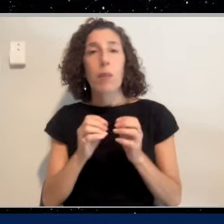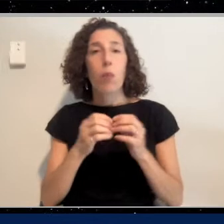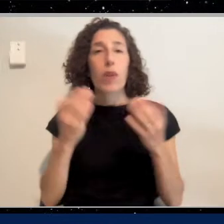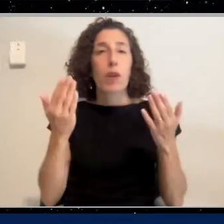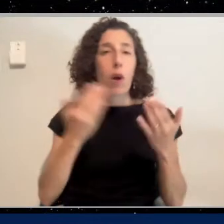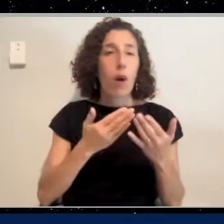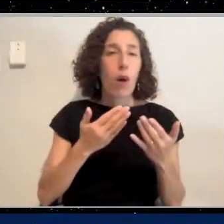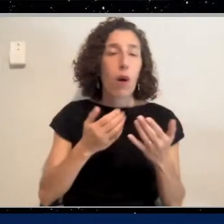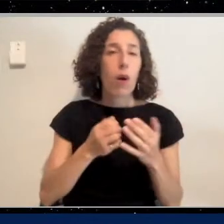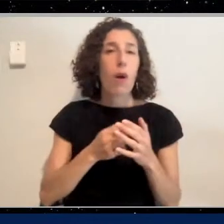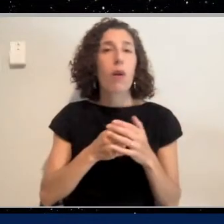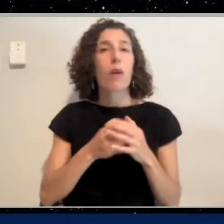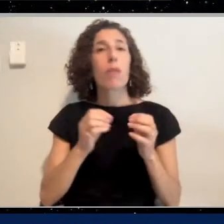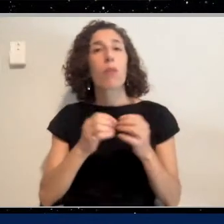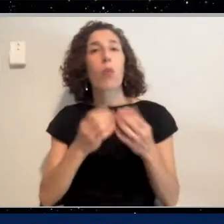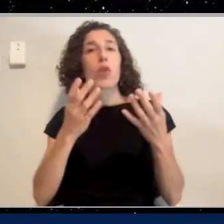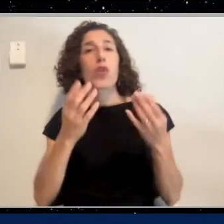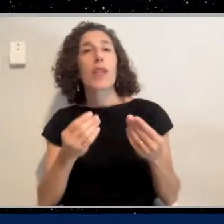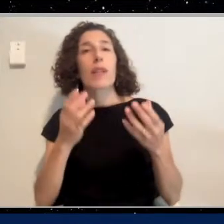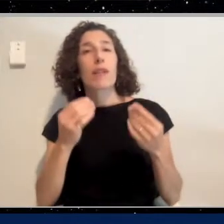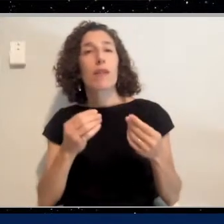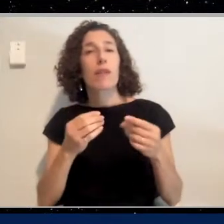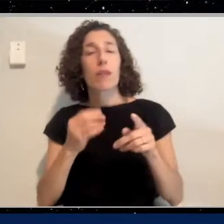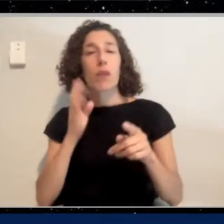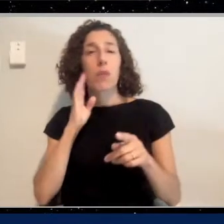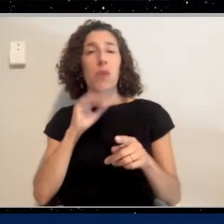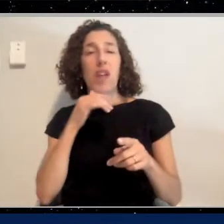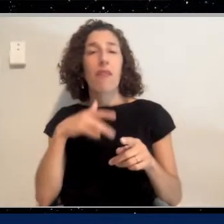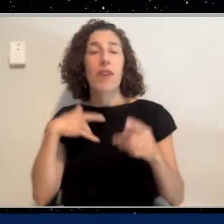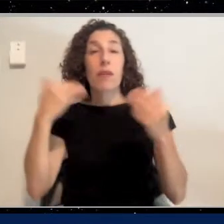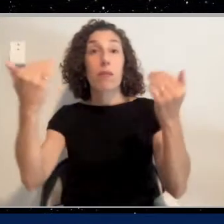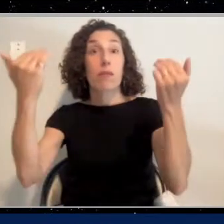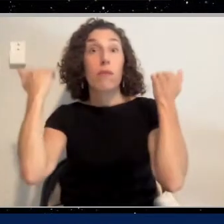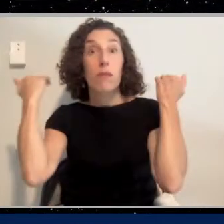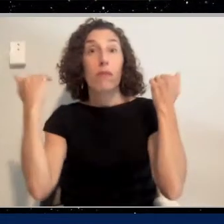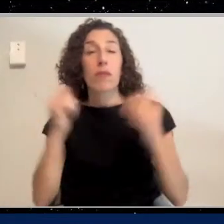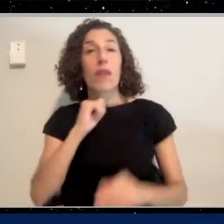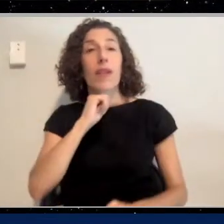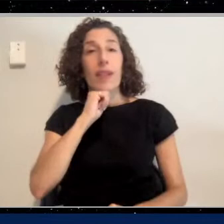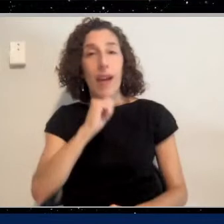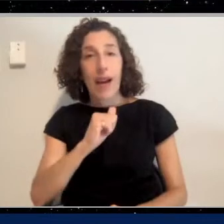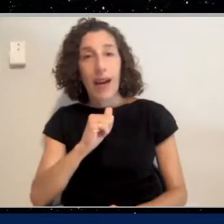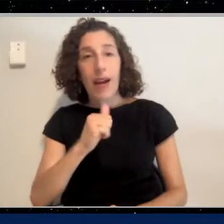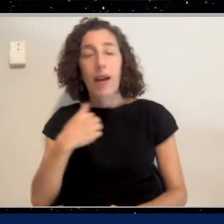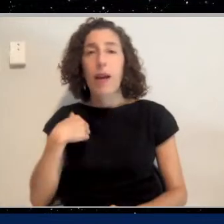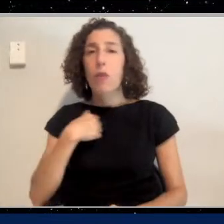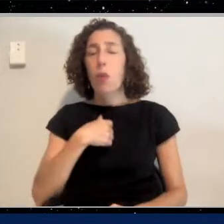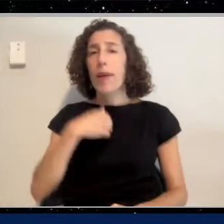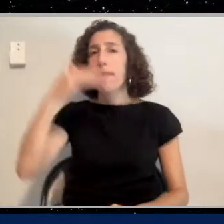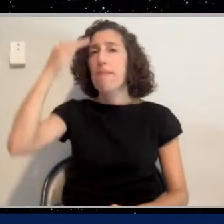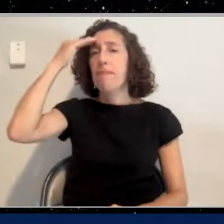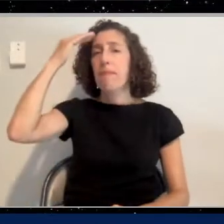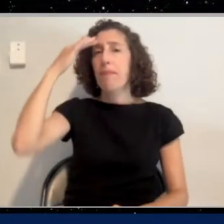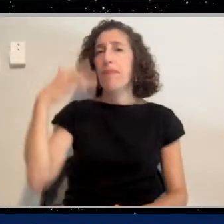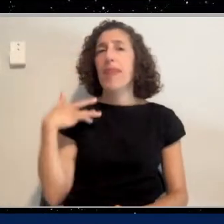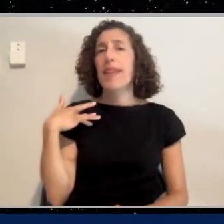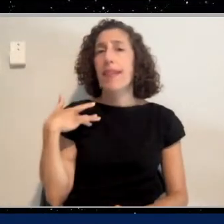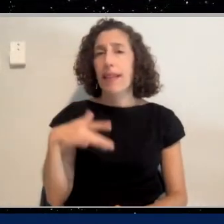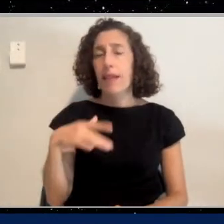Right. make sure that some of the lights in our exhibits aren't blinking and things like